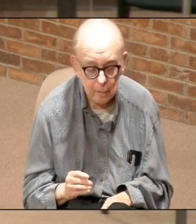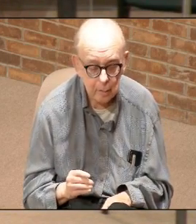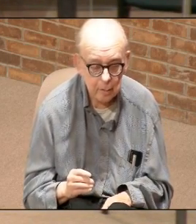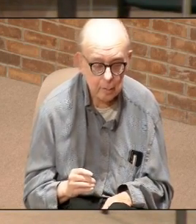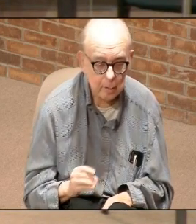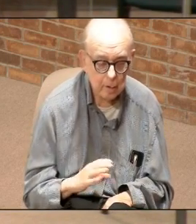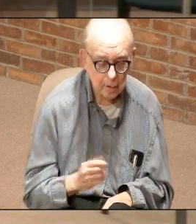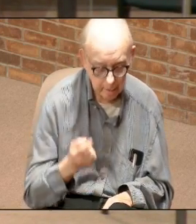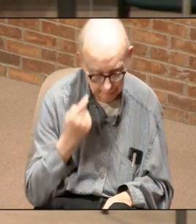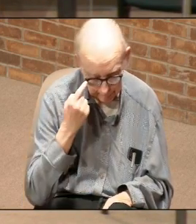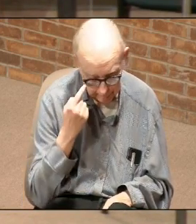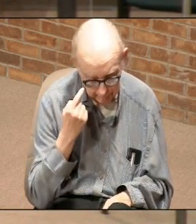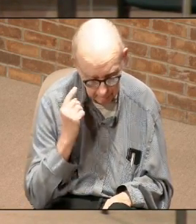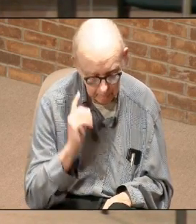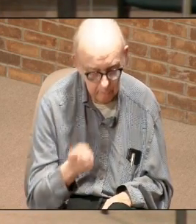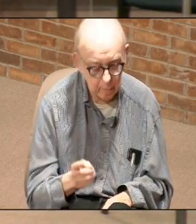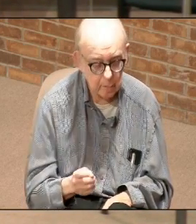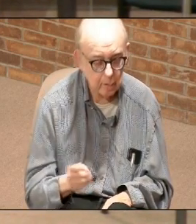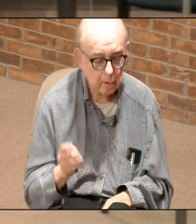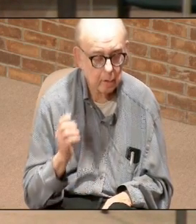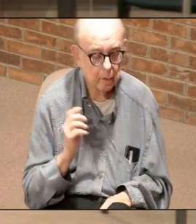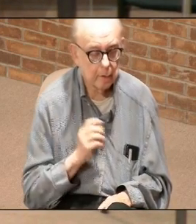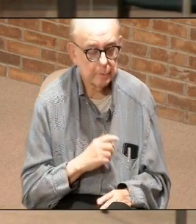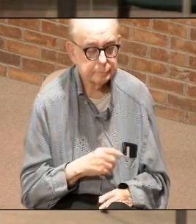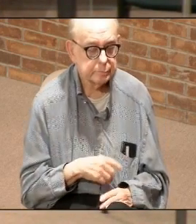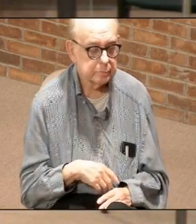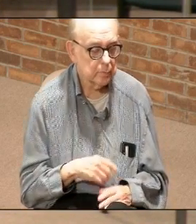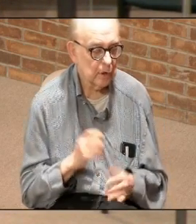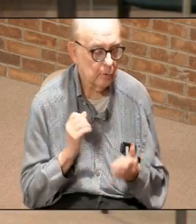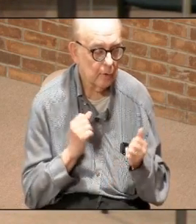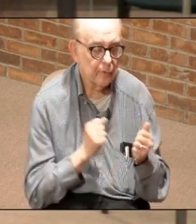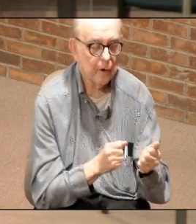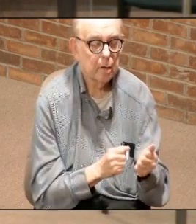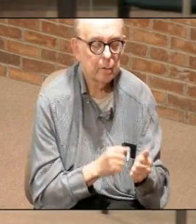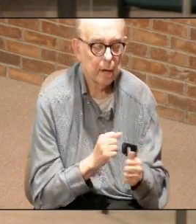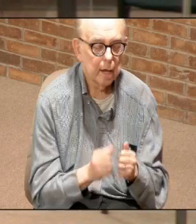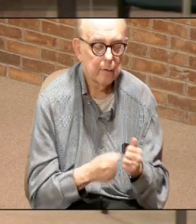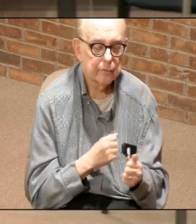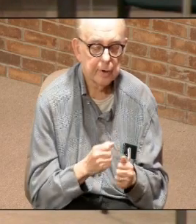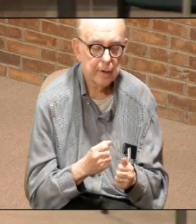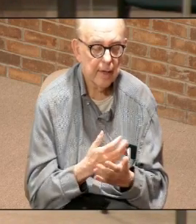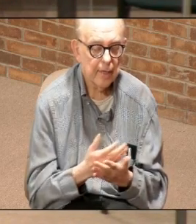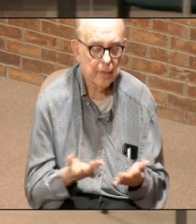And the government is going to track every transaction.